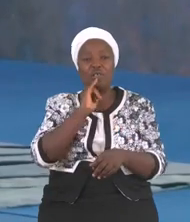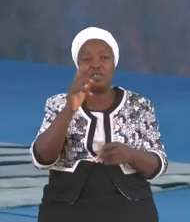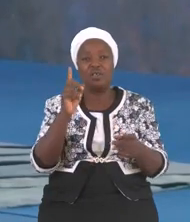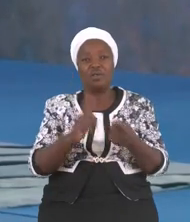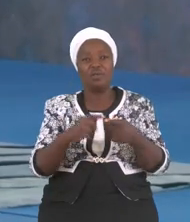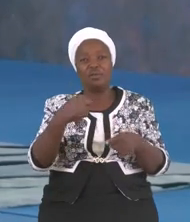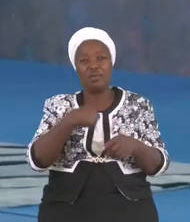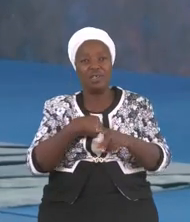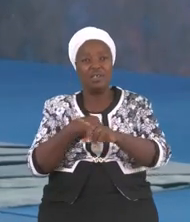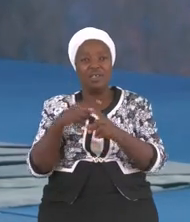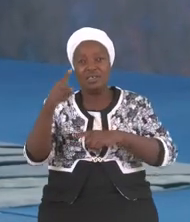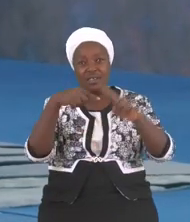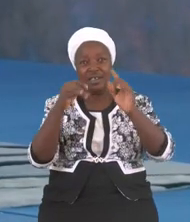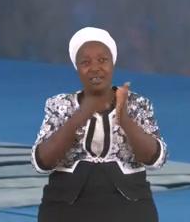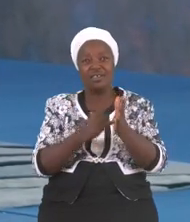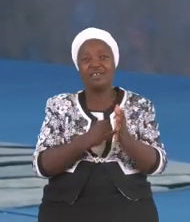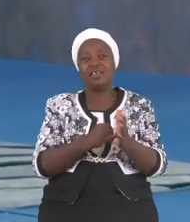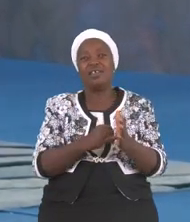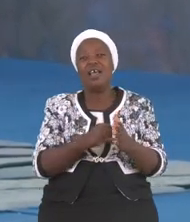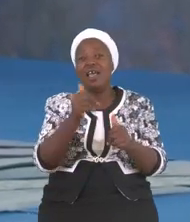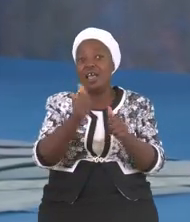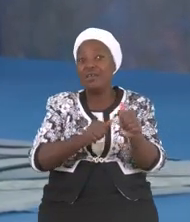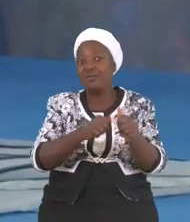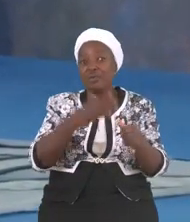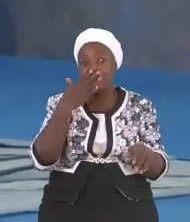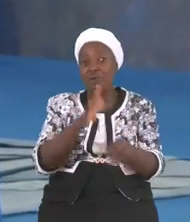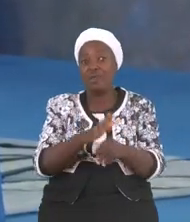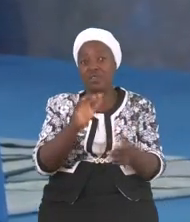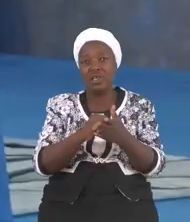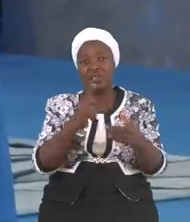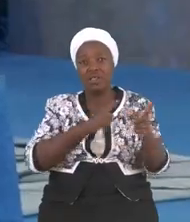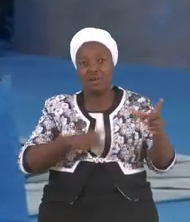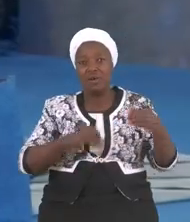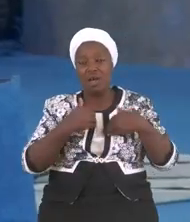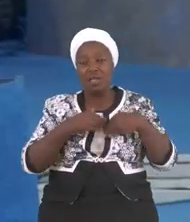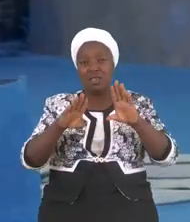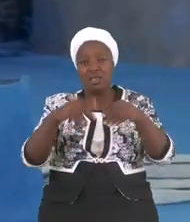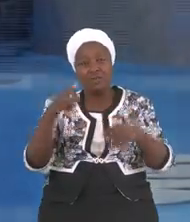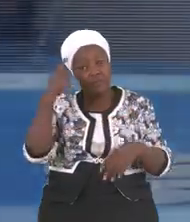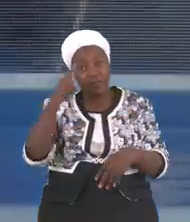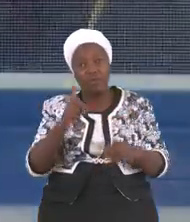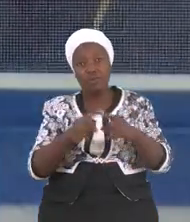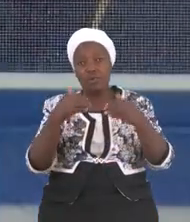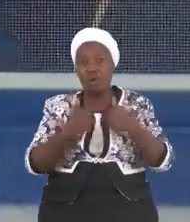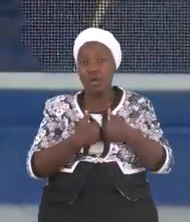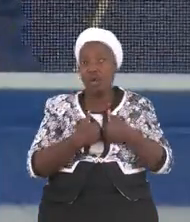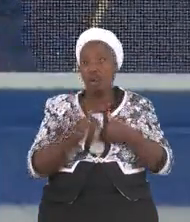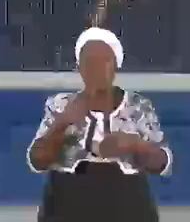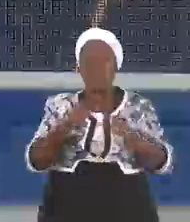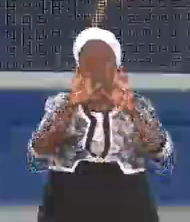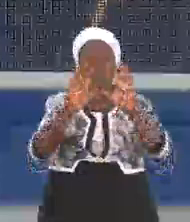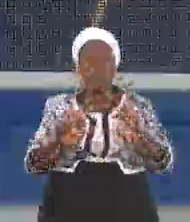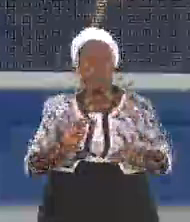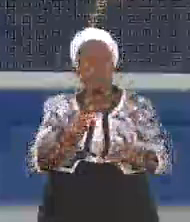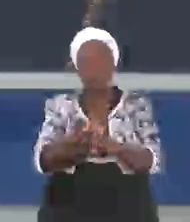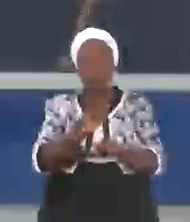me. Every promise the Lord has given for you to have the miracle working